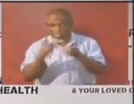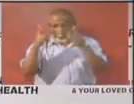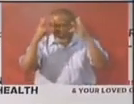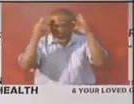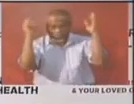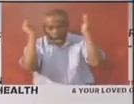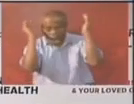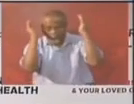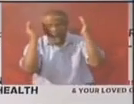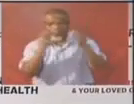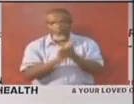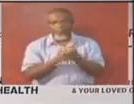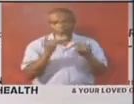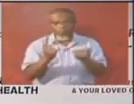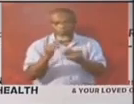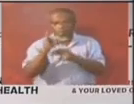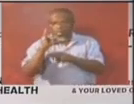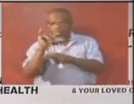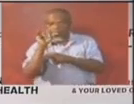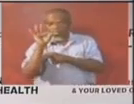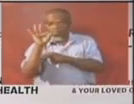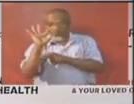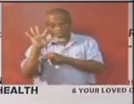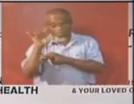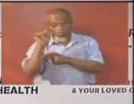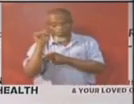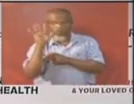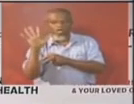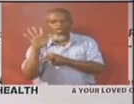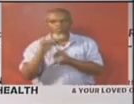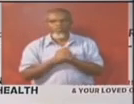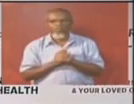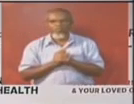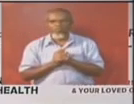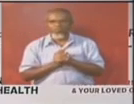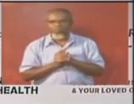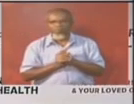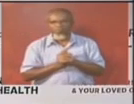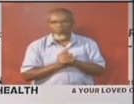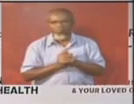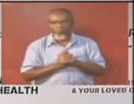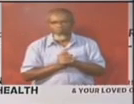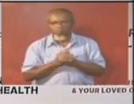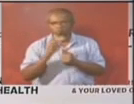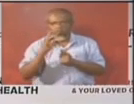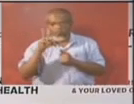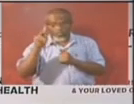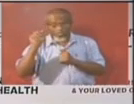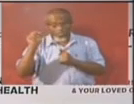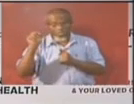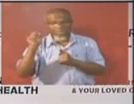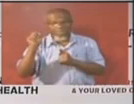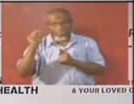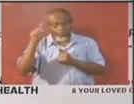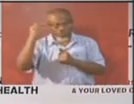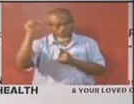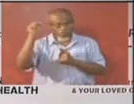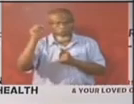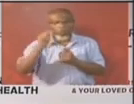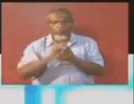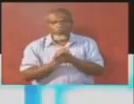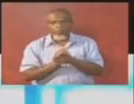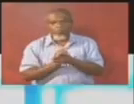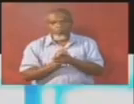I-95.5. Good morning to everyone. Midfield Turner from I-95.5. Just a suggestion for